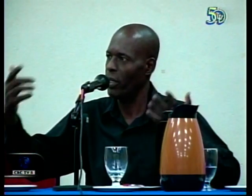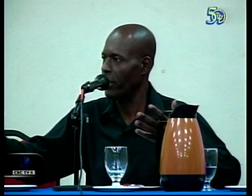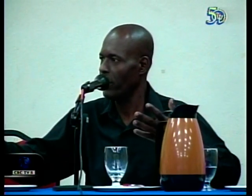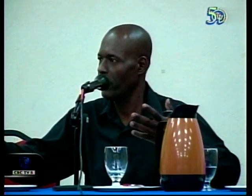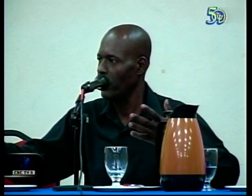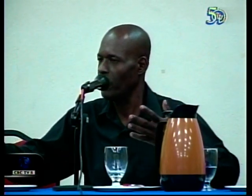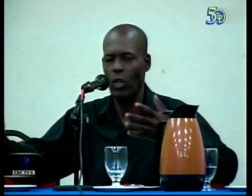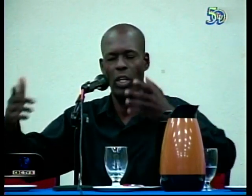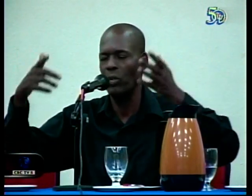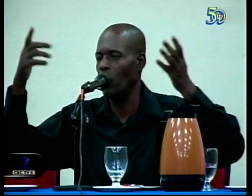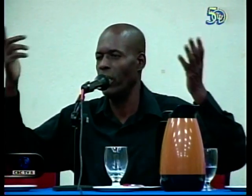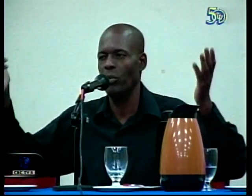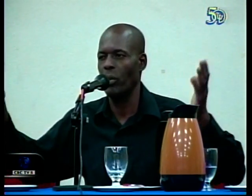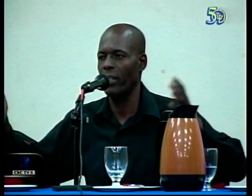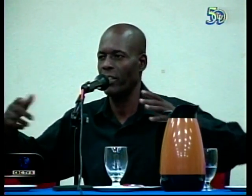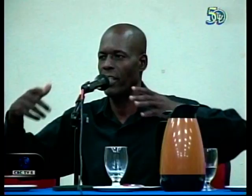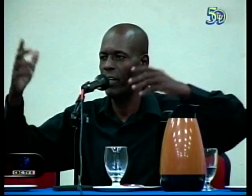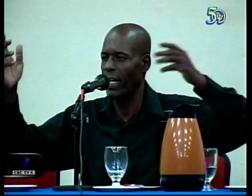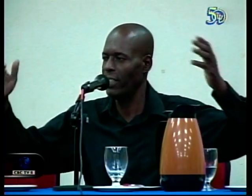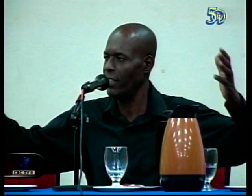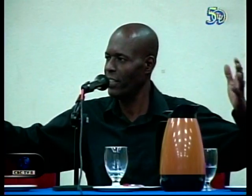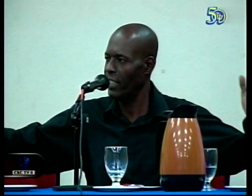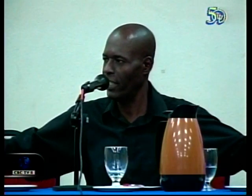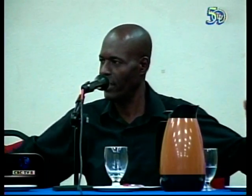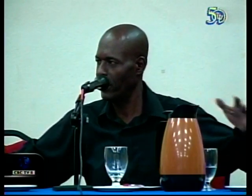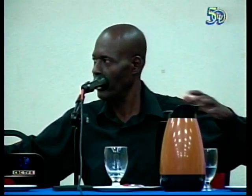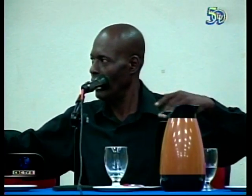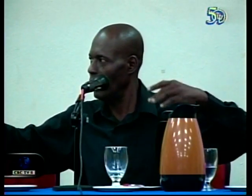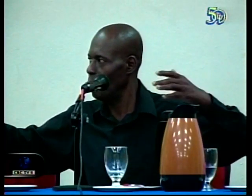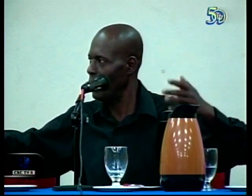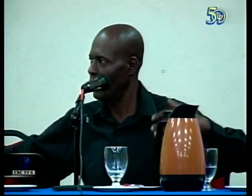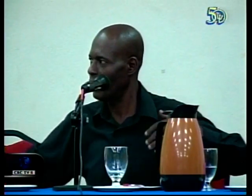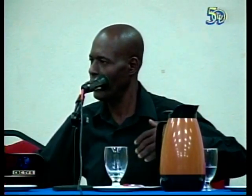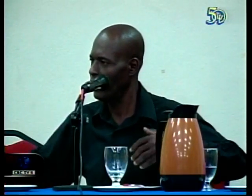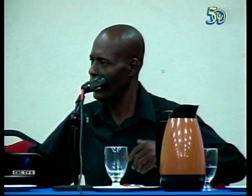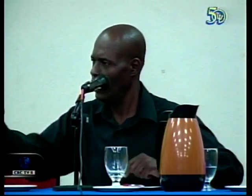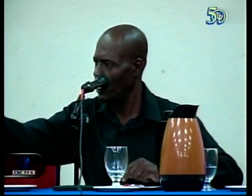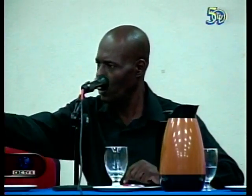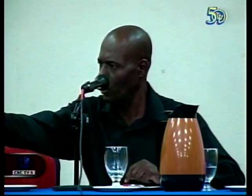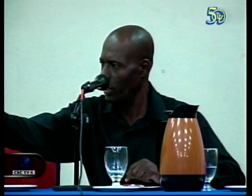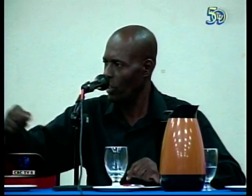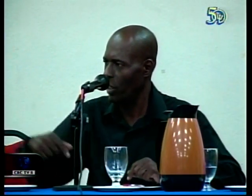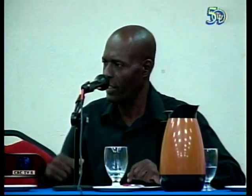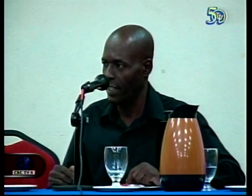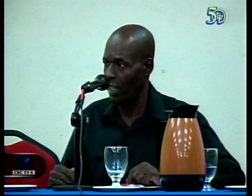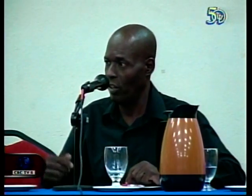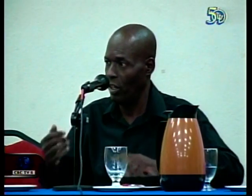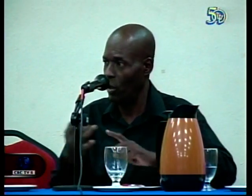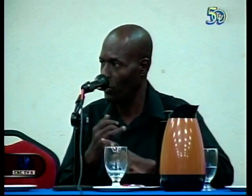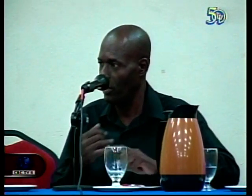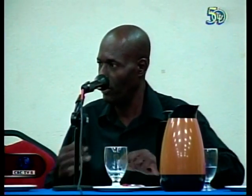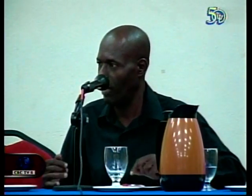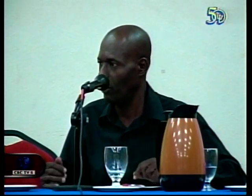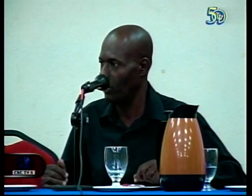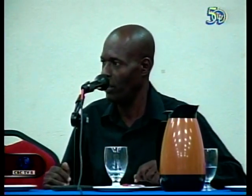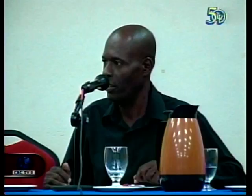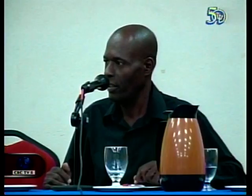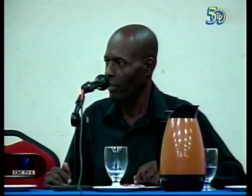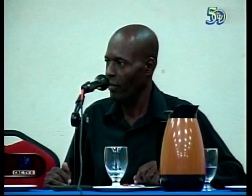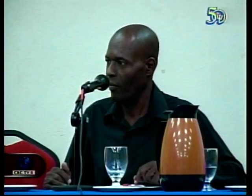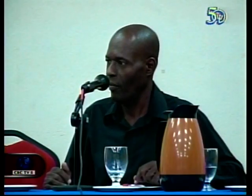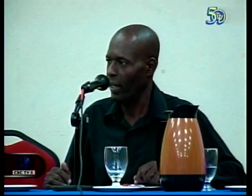bringing workers, because while the workers never had any stake in any business or anything, the unions got to take their own house in